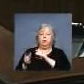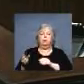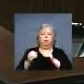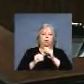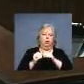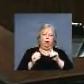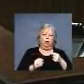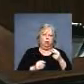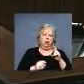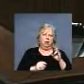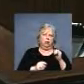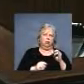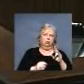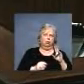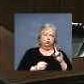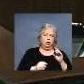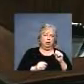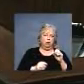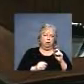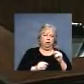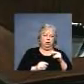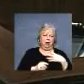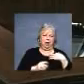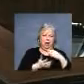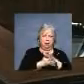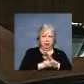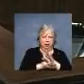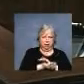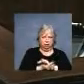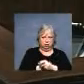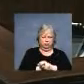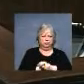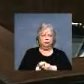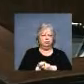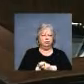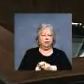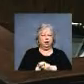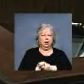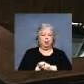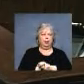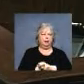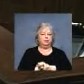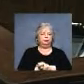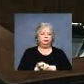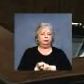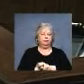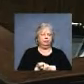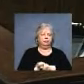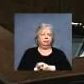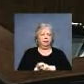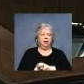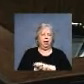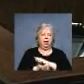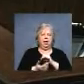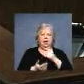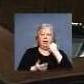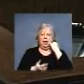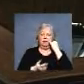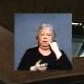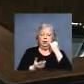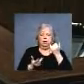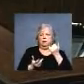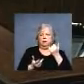application, and they deal with providing, I suppose, anybody else in the apartment business along that corridor with a